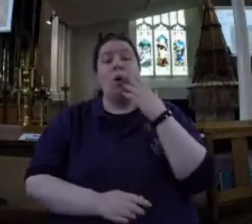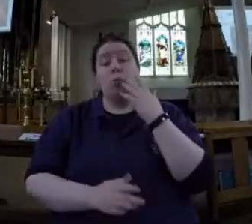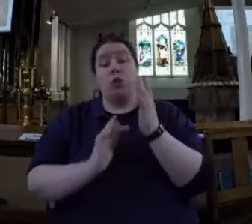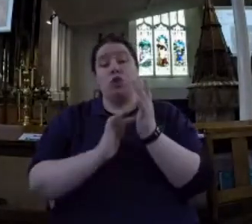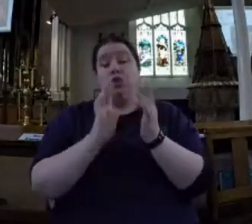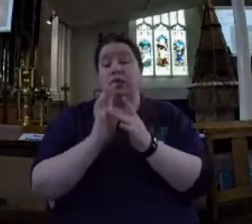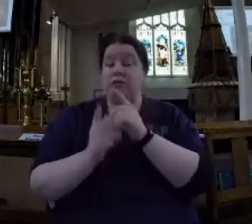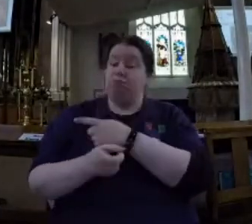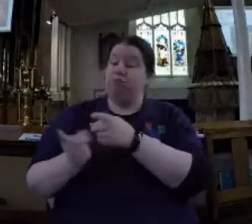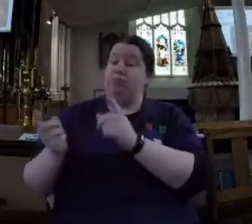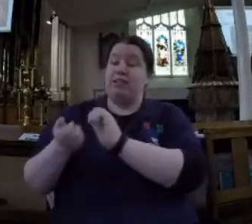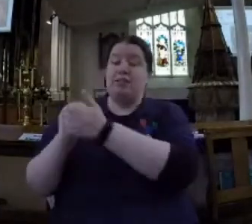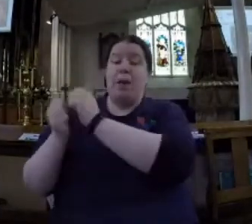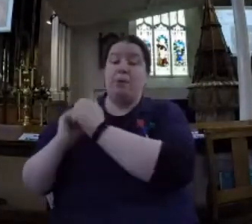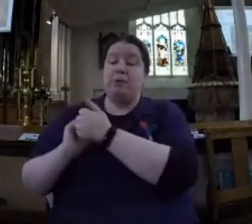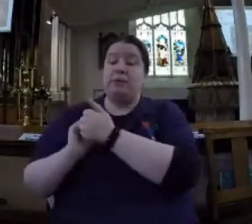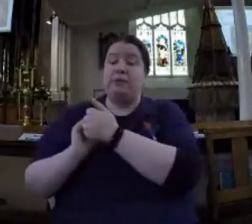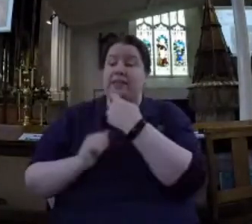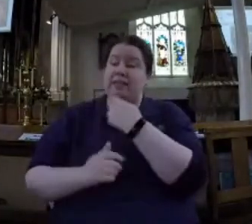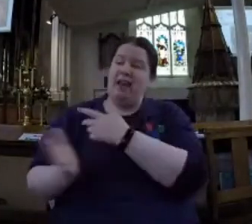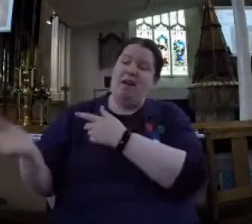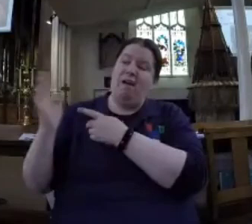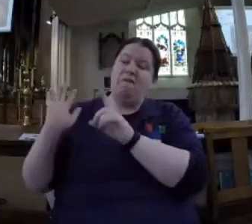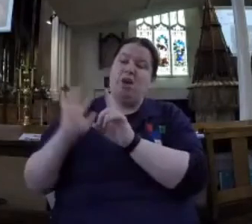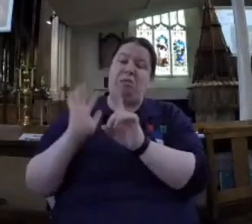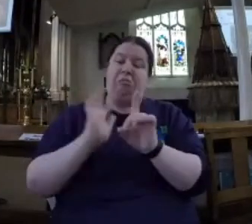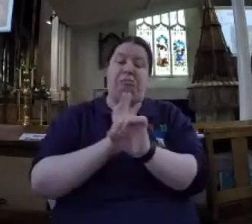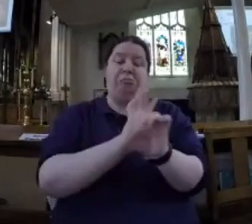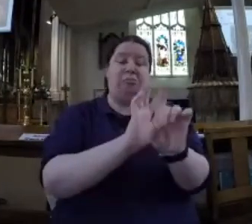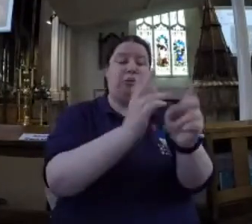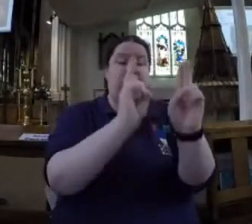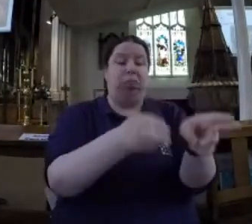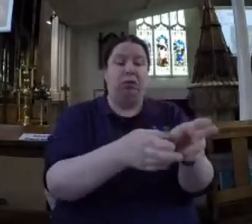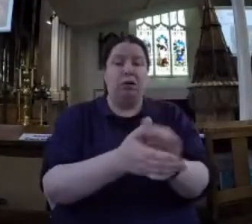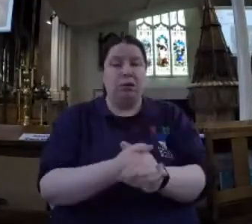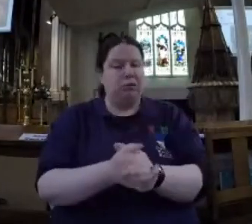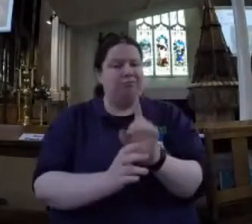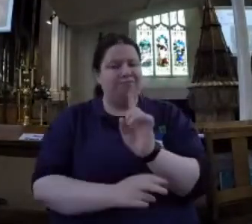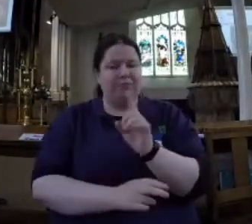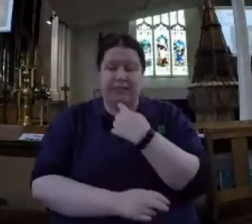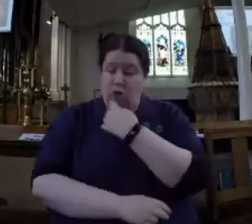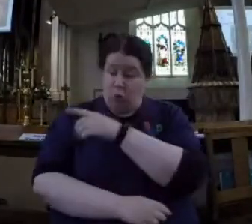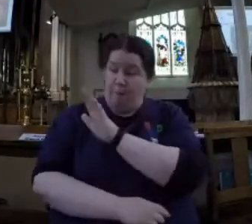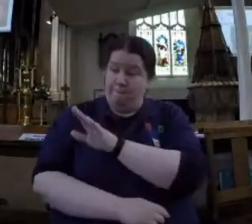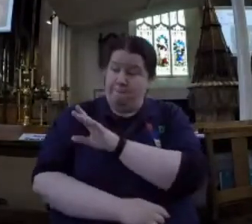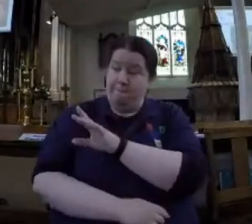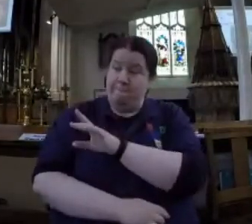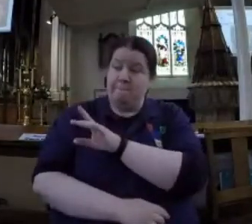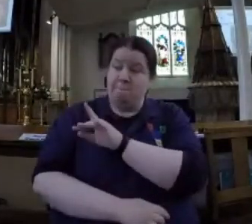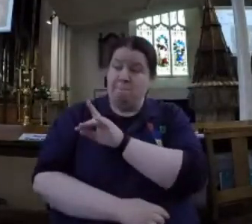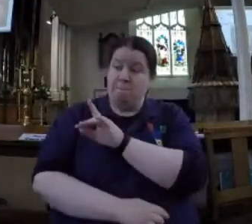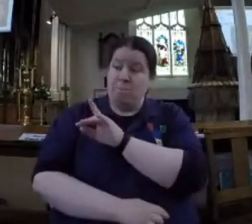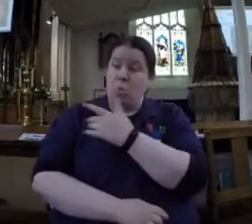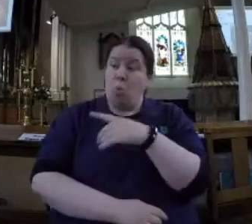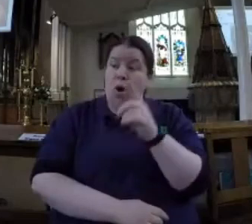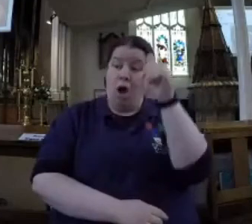disciples, he didn't just call them to follow him around until he died. He called them by telling them this: what